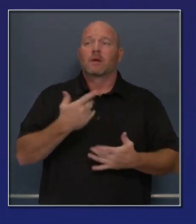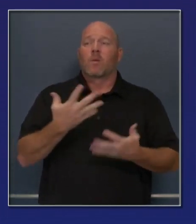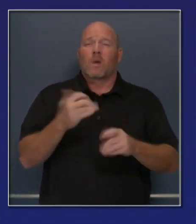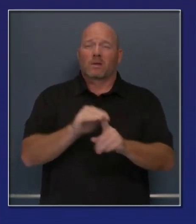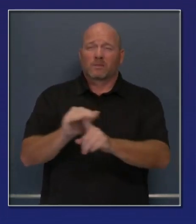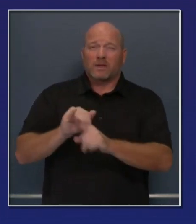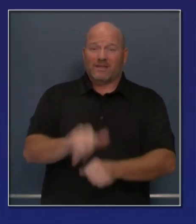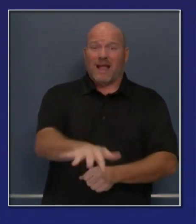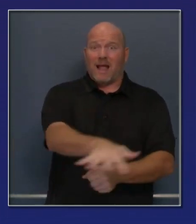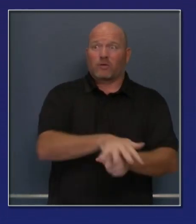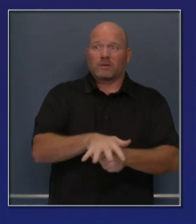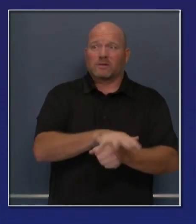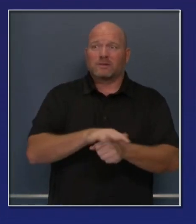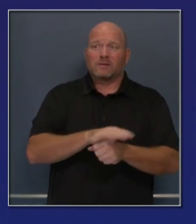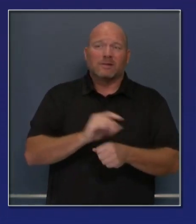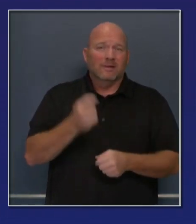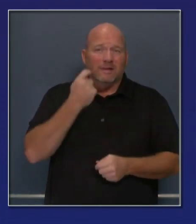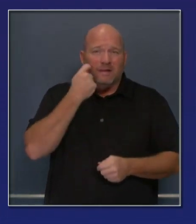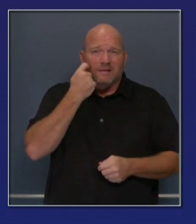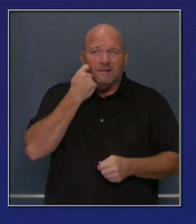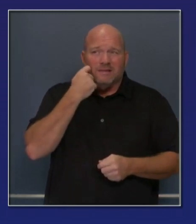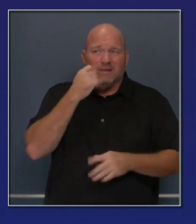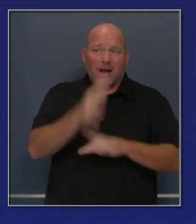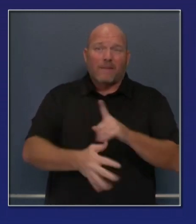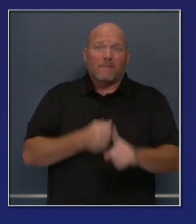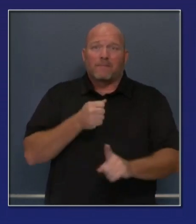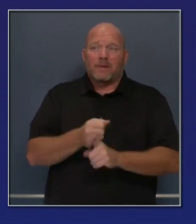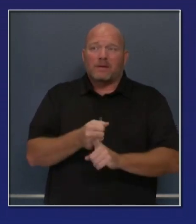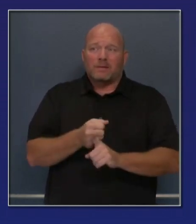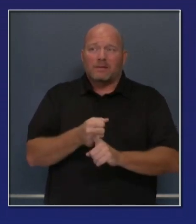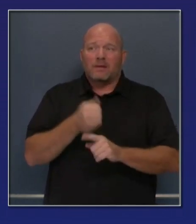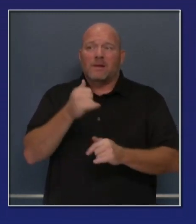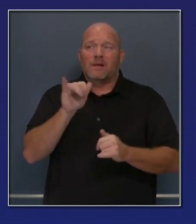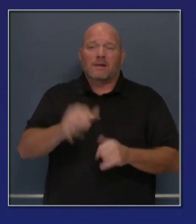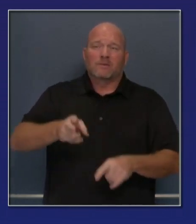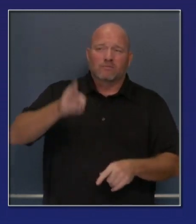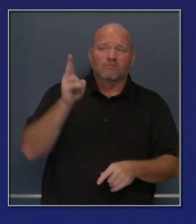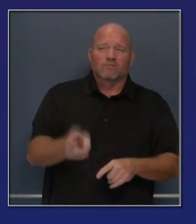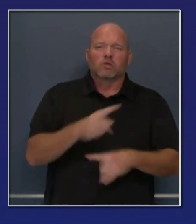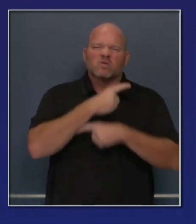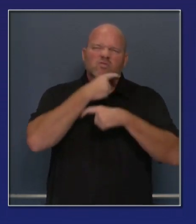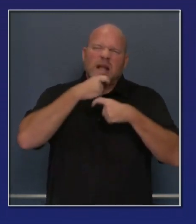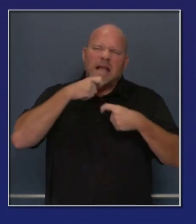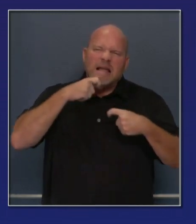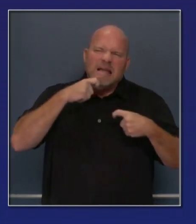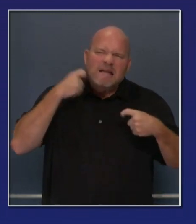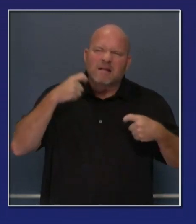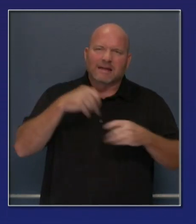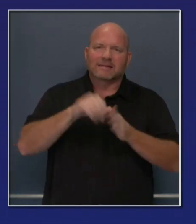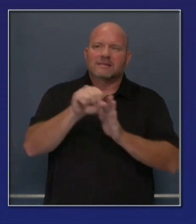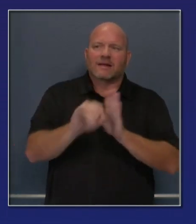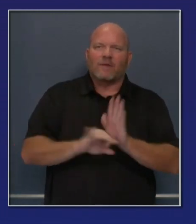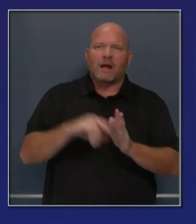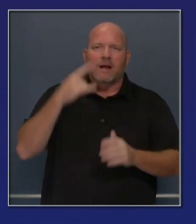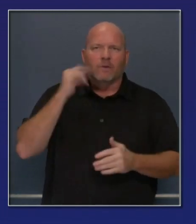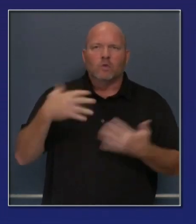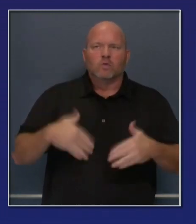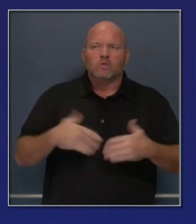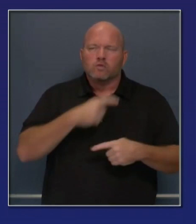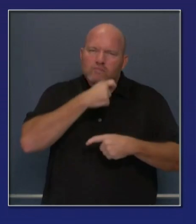was disproportionately impacted by this historic drought here in the state of California. You recall a drought